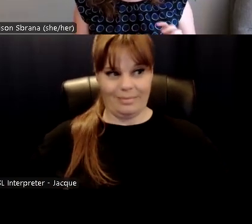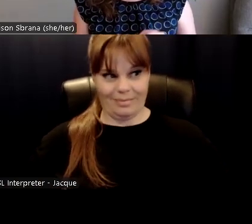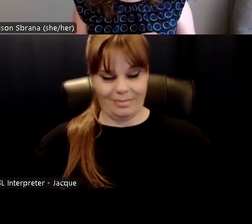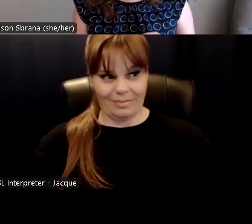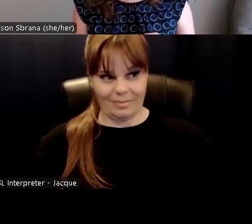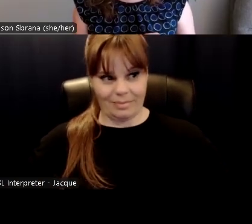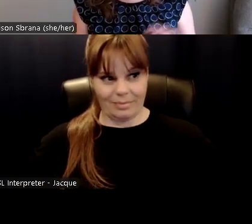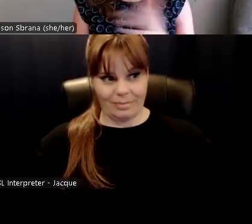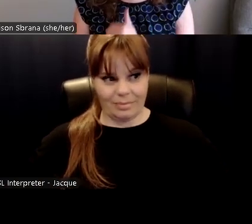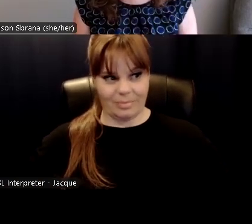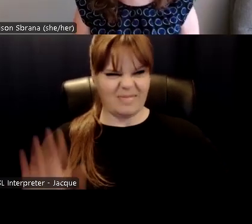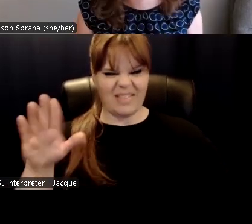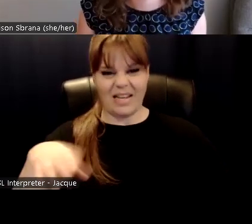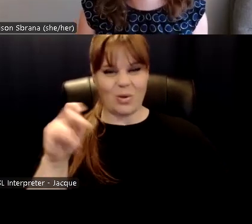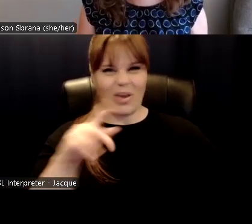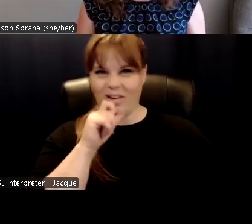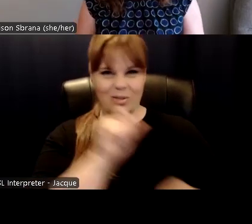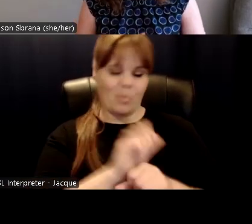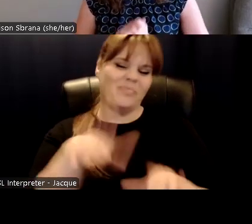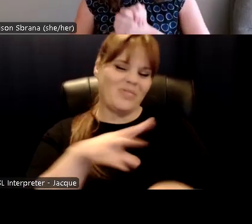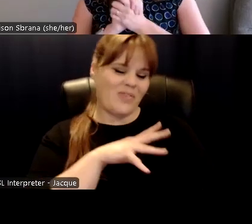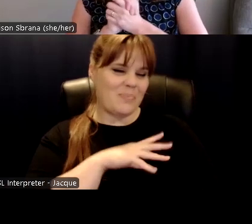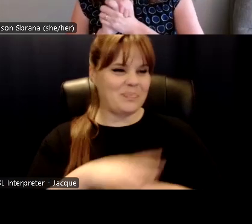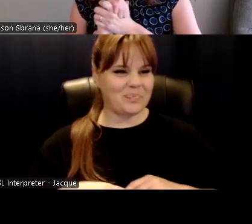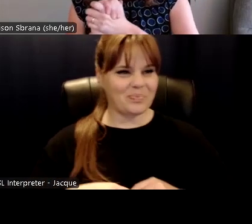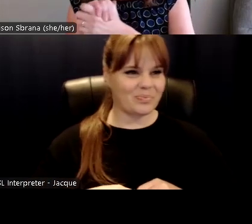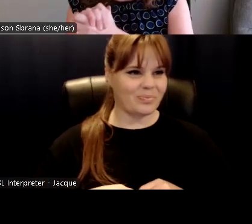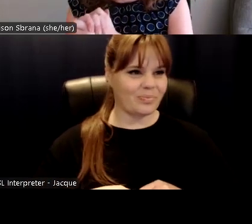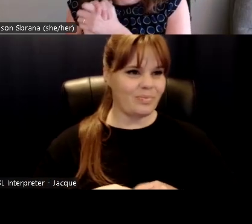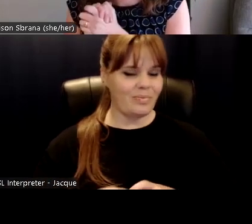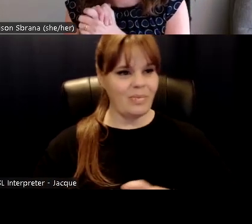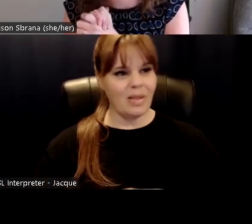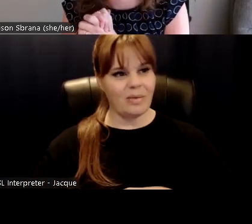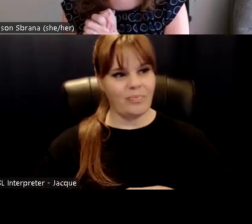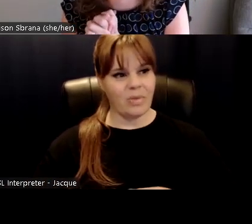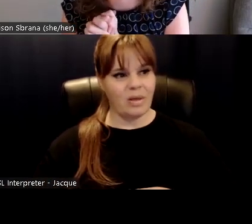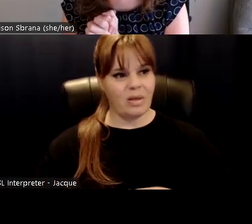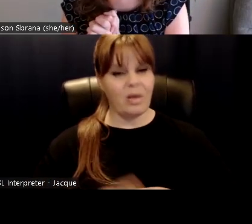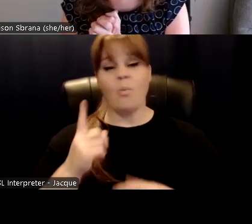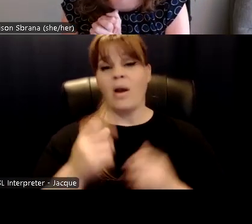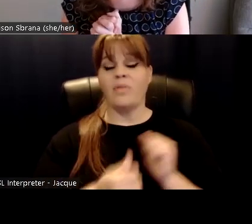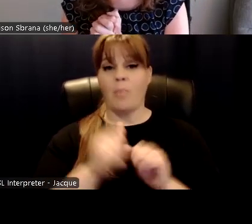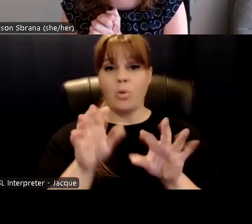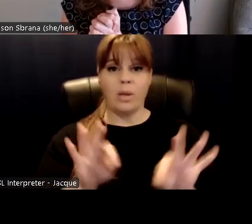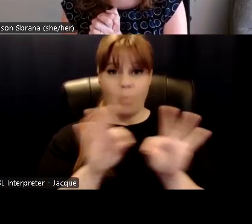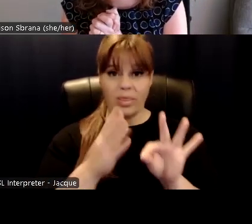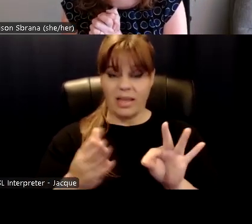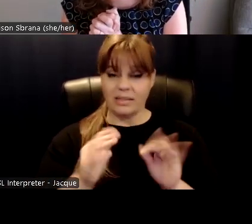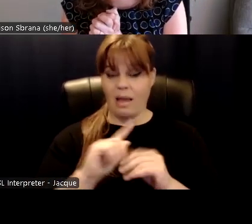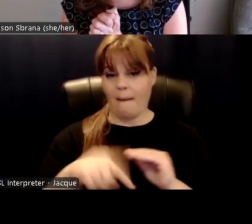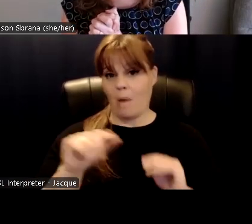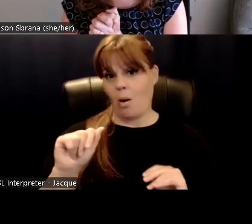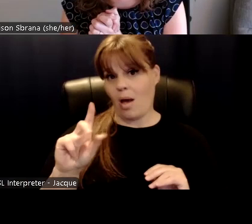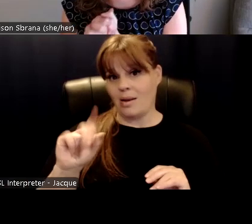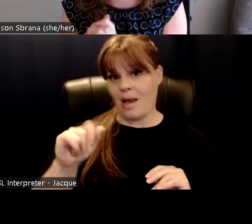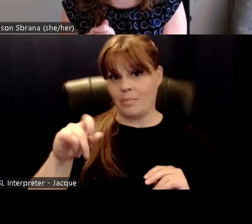It's okay if it doesn't work. That's okay. So, one of the most important things about adaptive cycling for